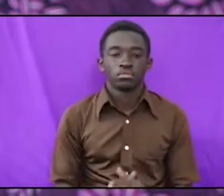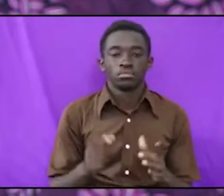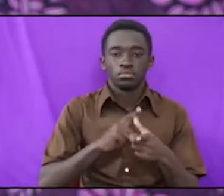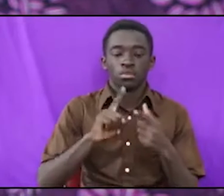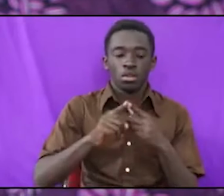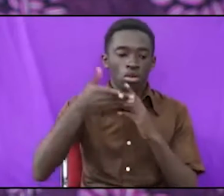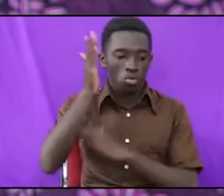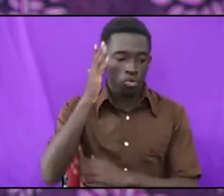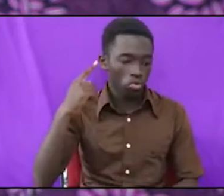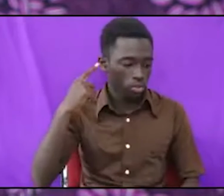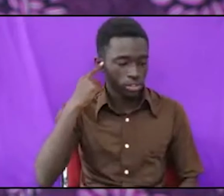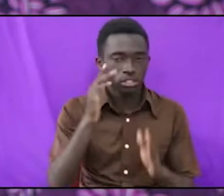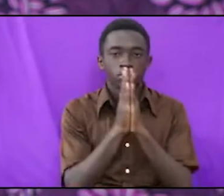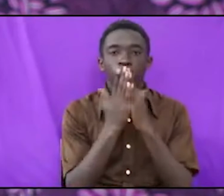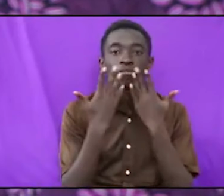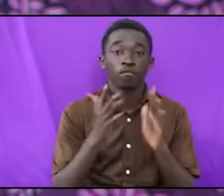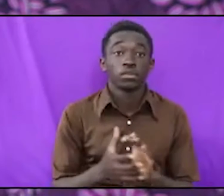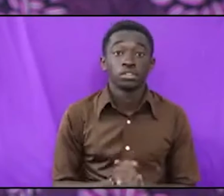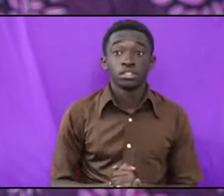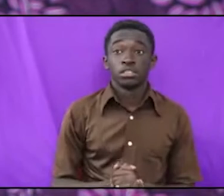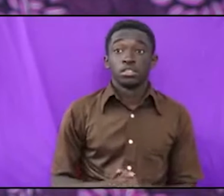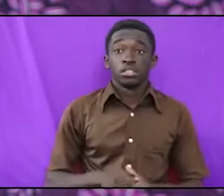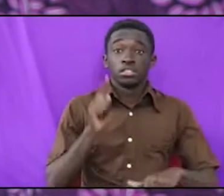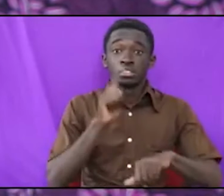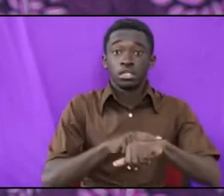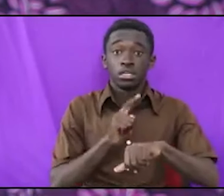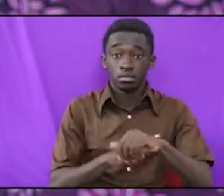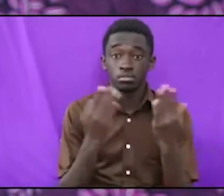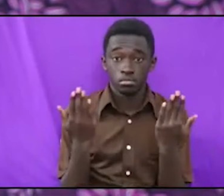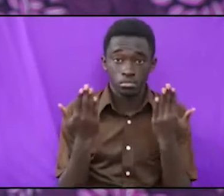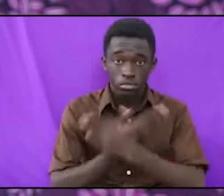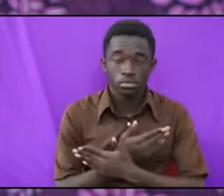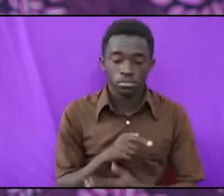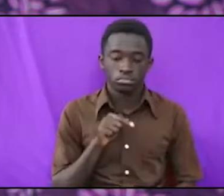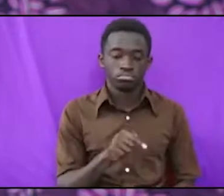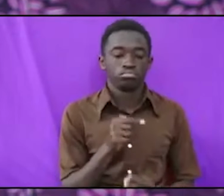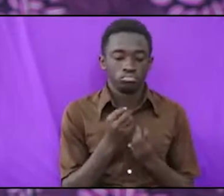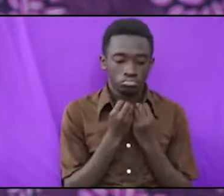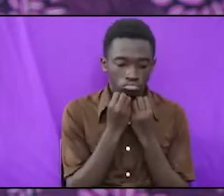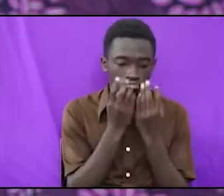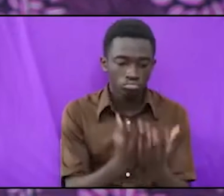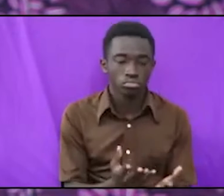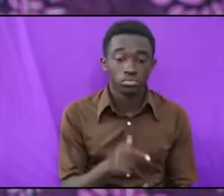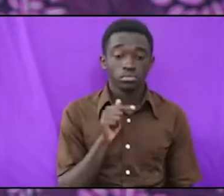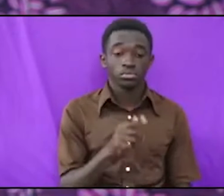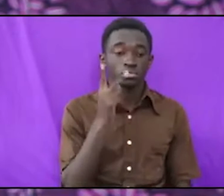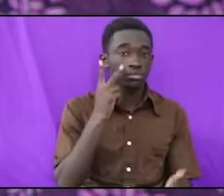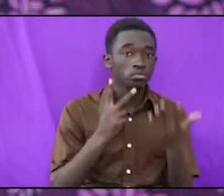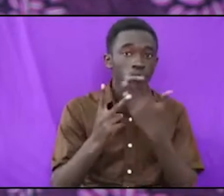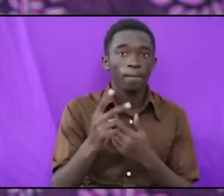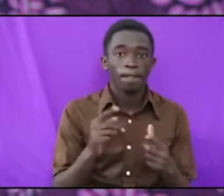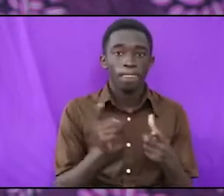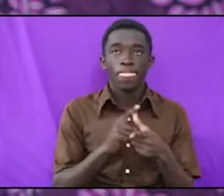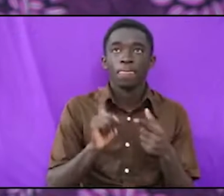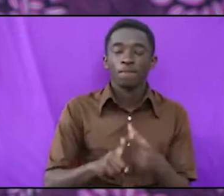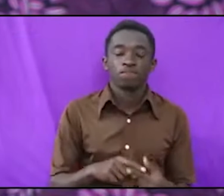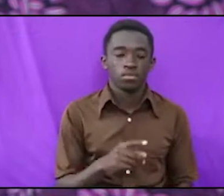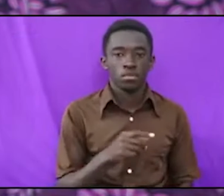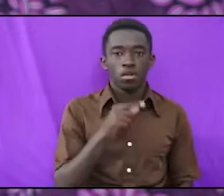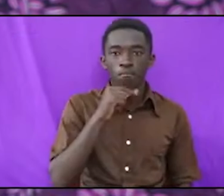their prayer. During the night, the mystery was revealed to Daniel in a vision. Then Daniel praised God